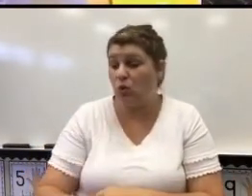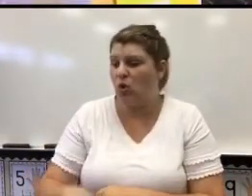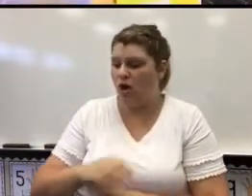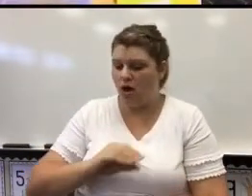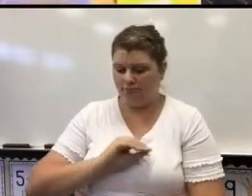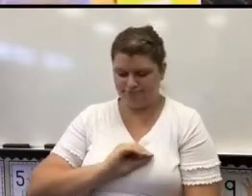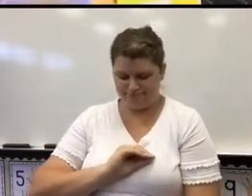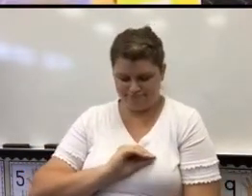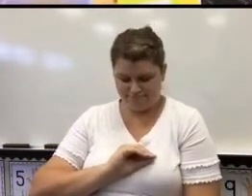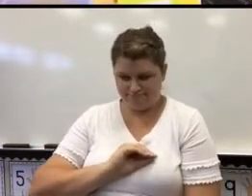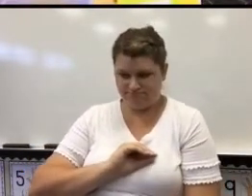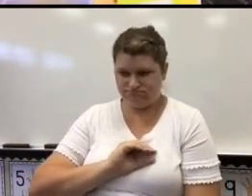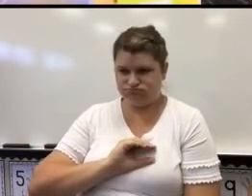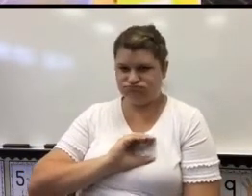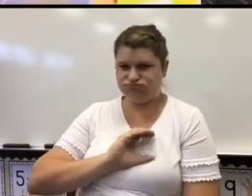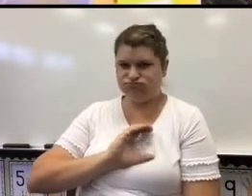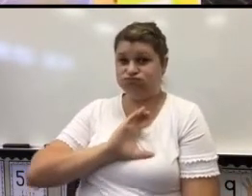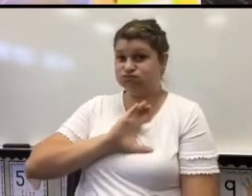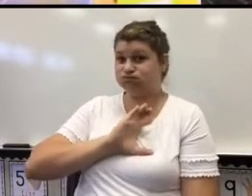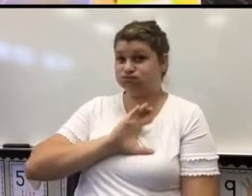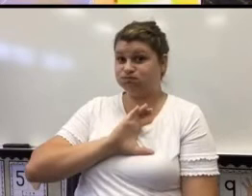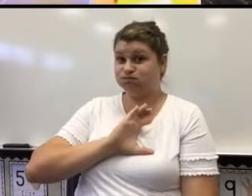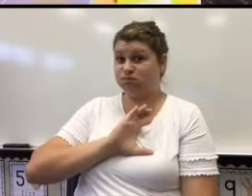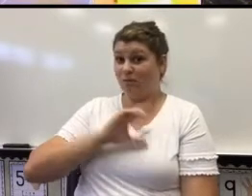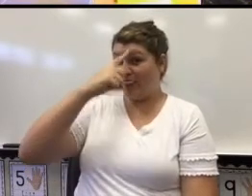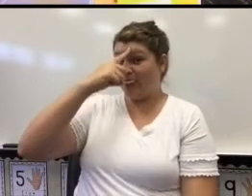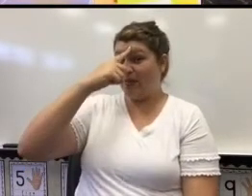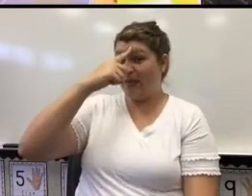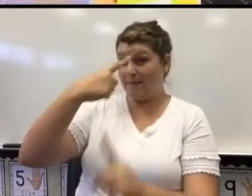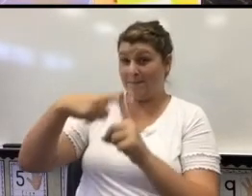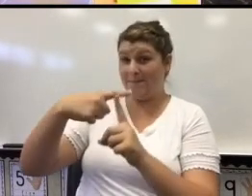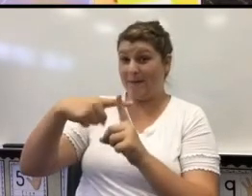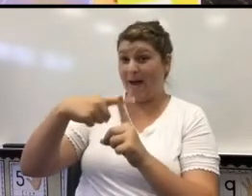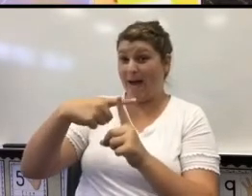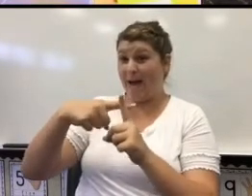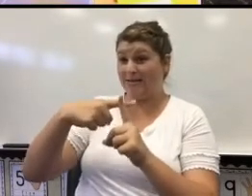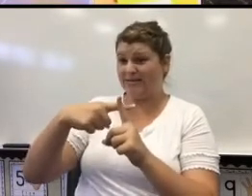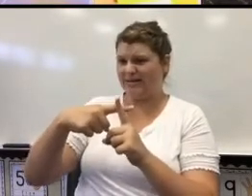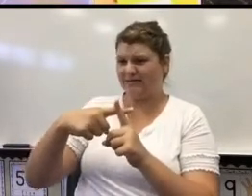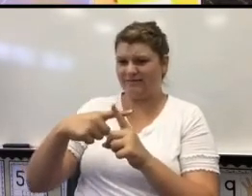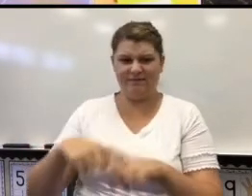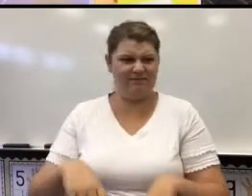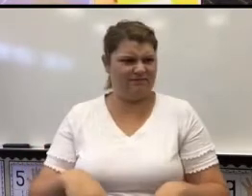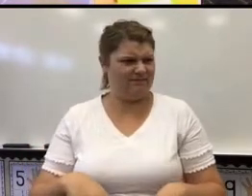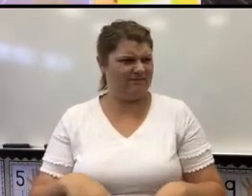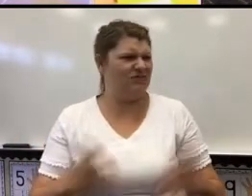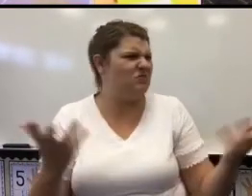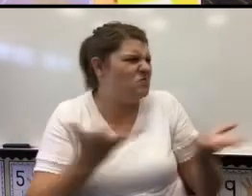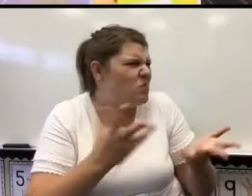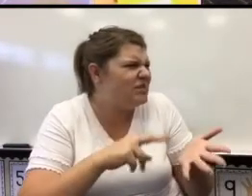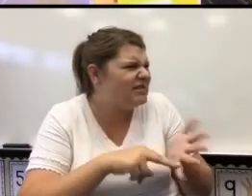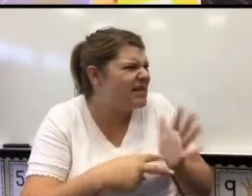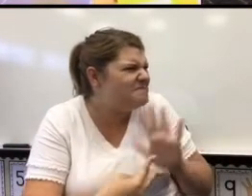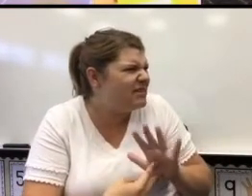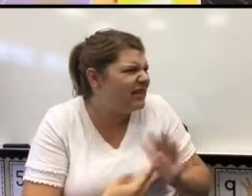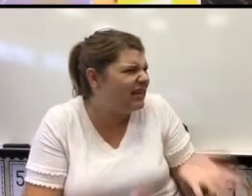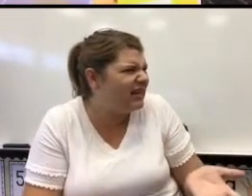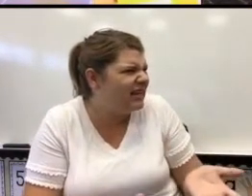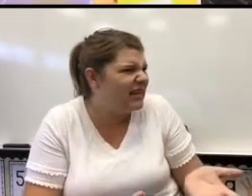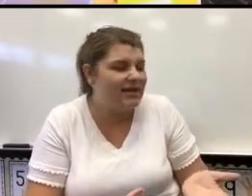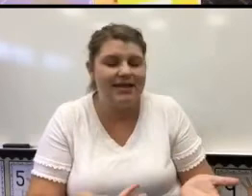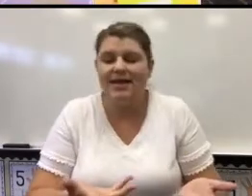shouted. Rule number 2, fuel your ride with positive energy.